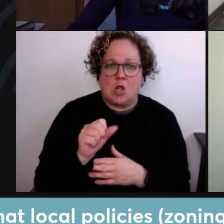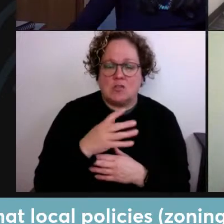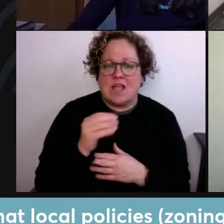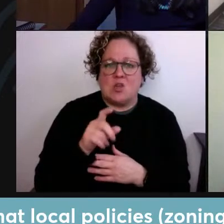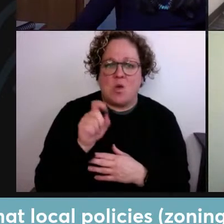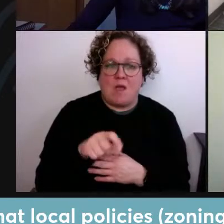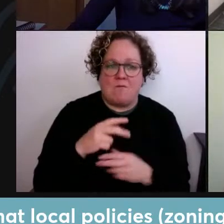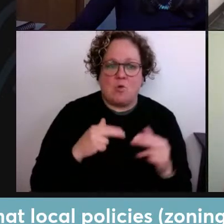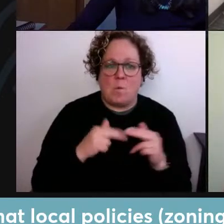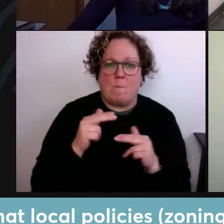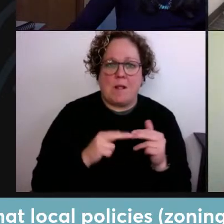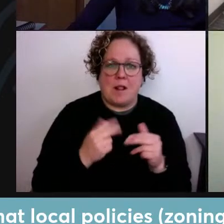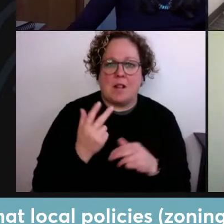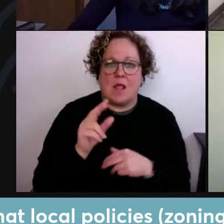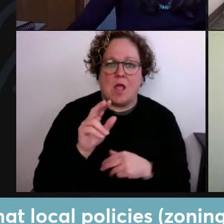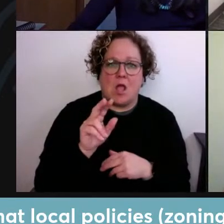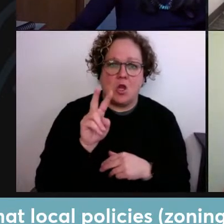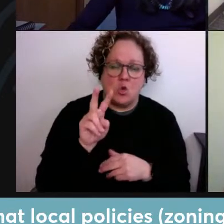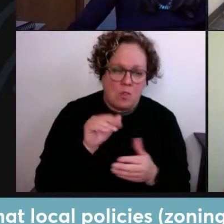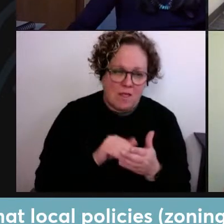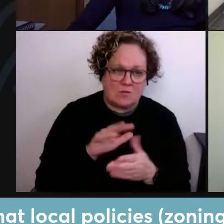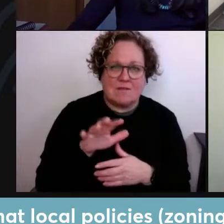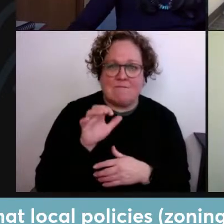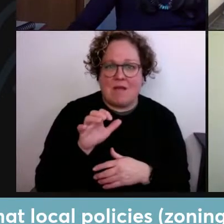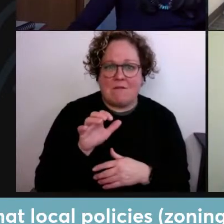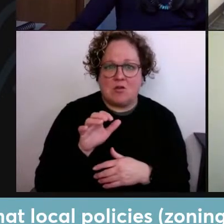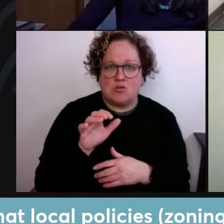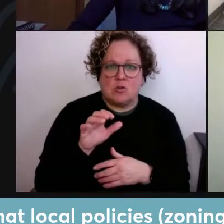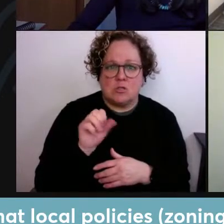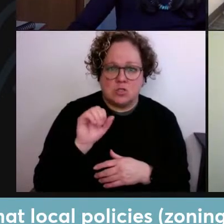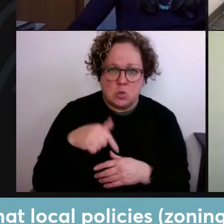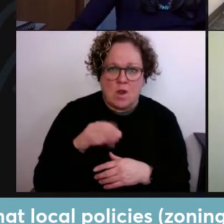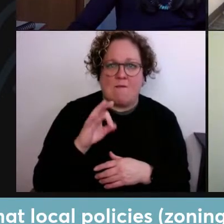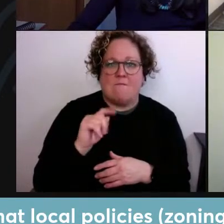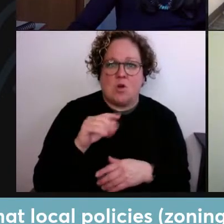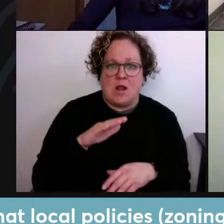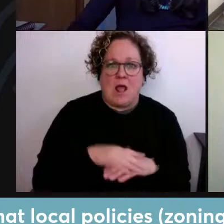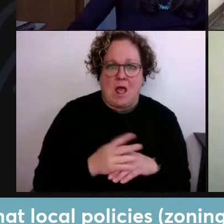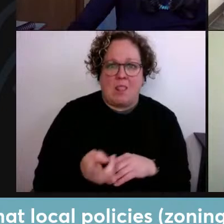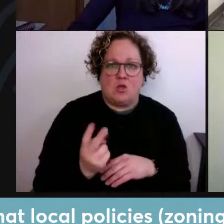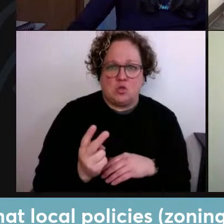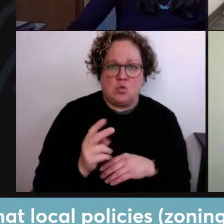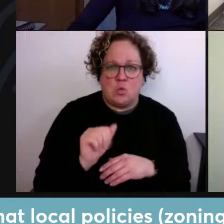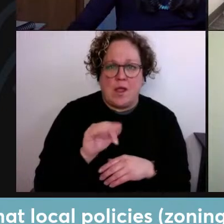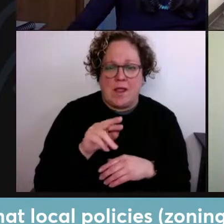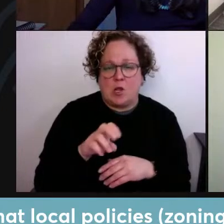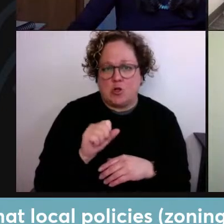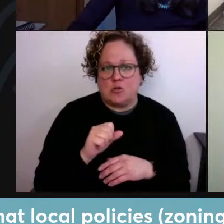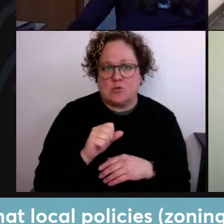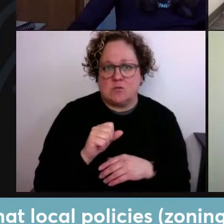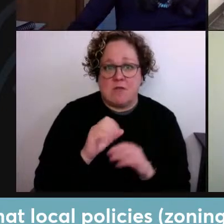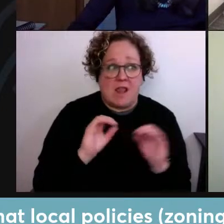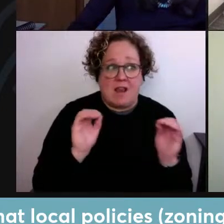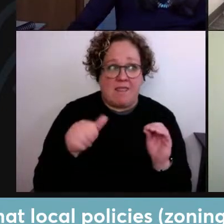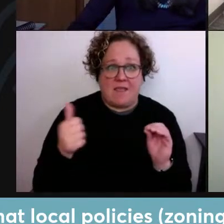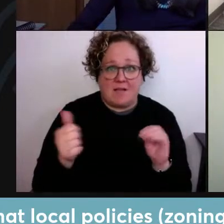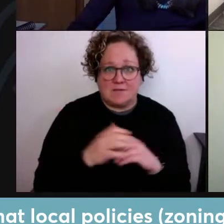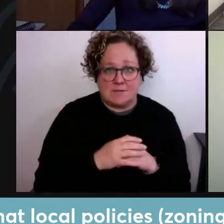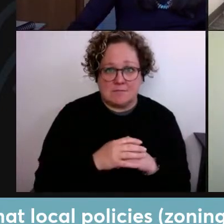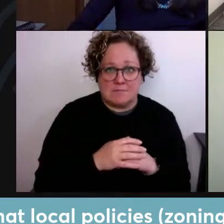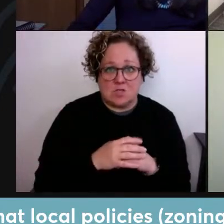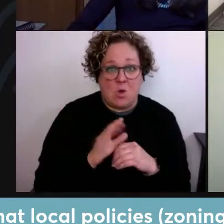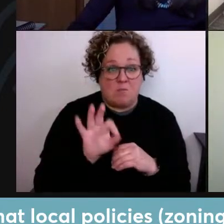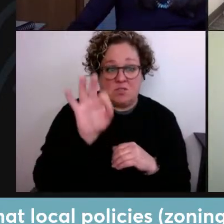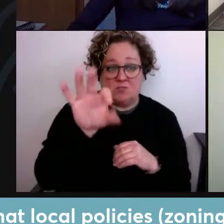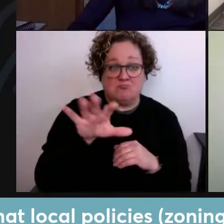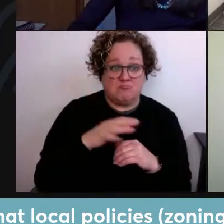a 2,500 square foot house on those 2 acres and nothing else. So I'm just putting that out